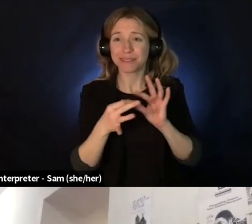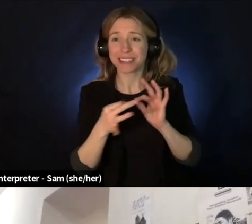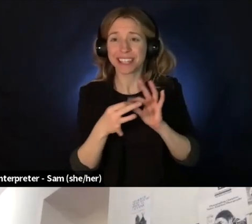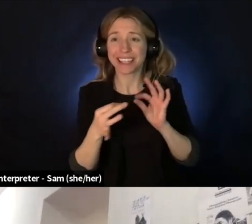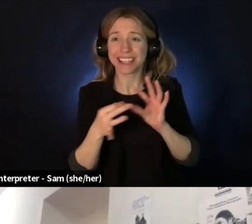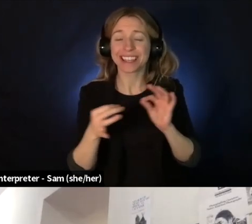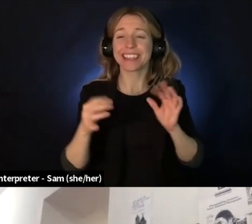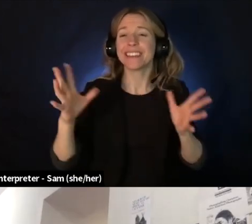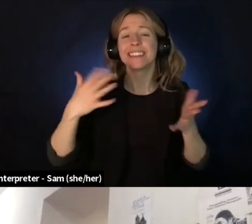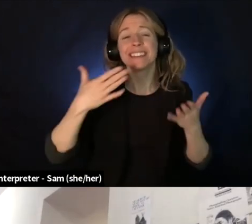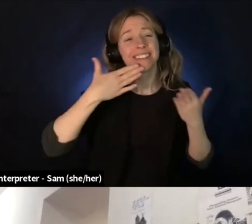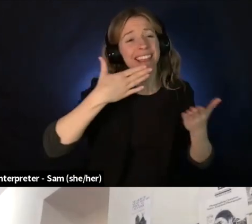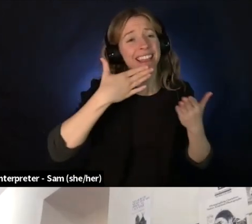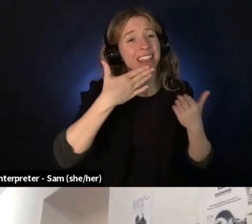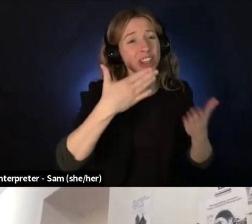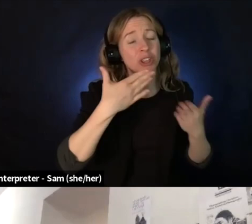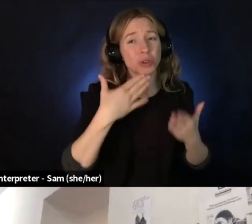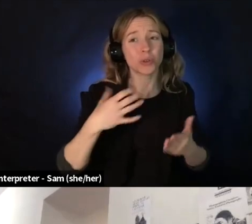Chief Mann.